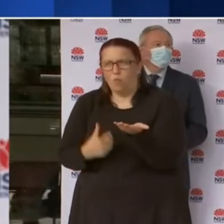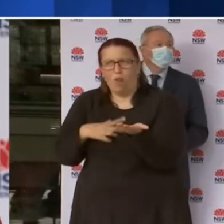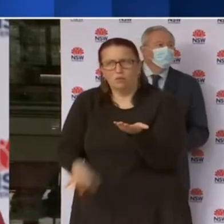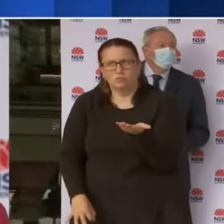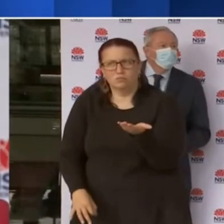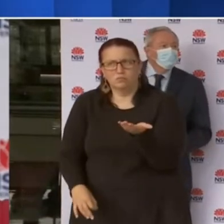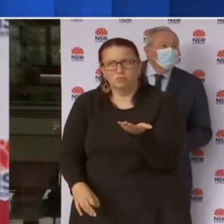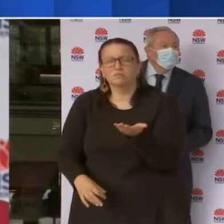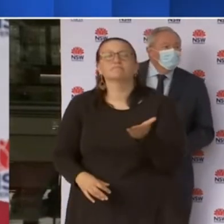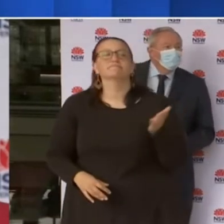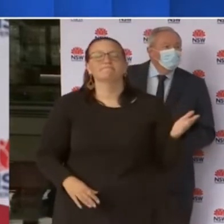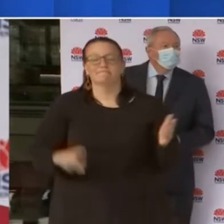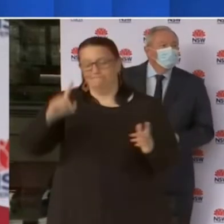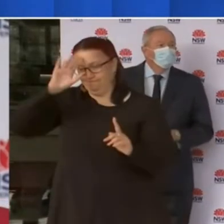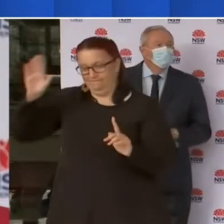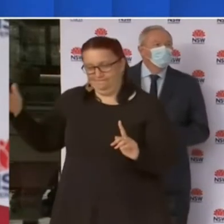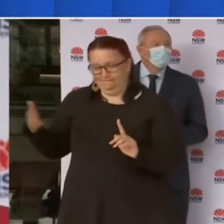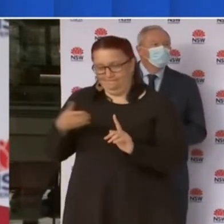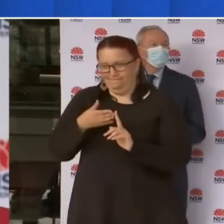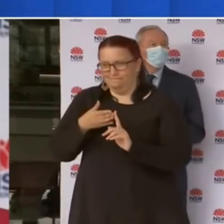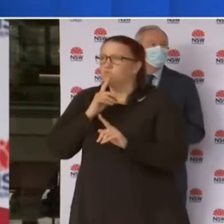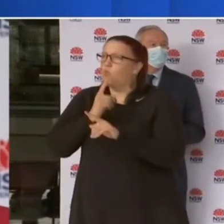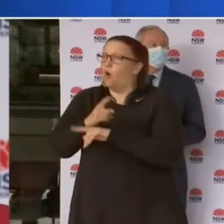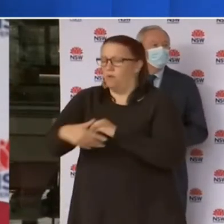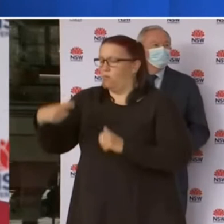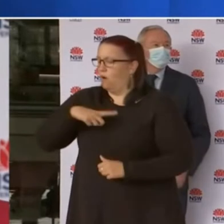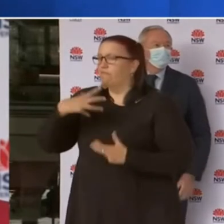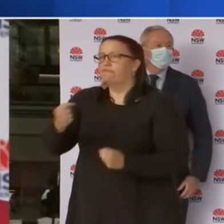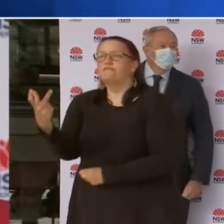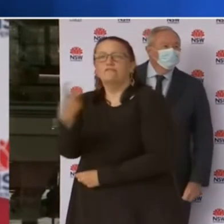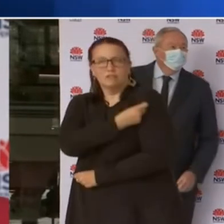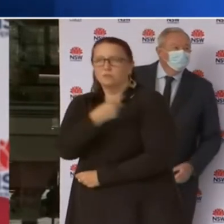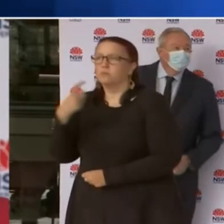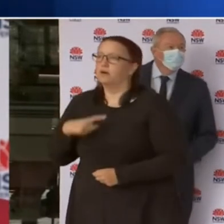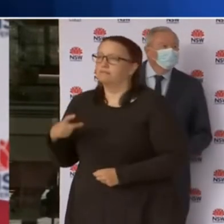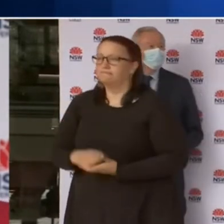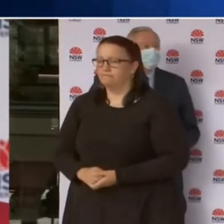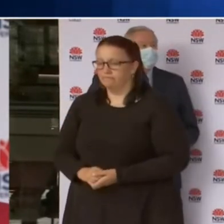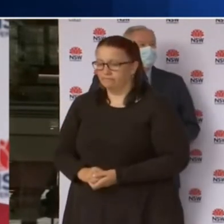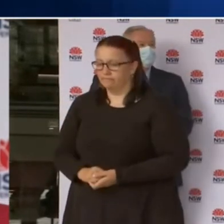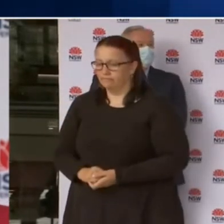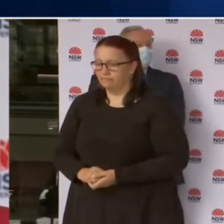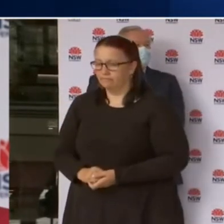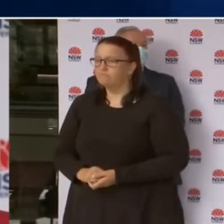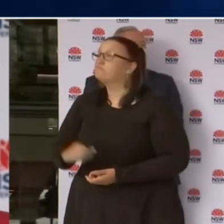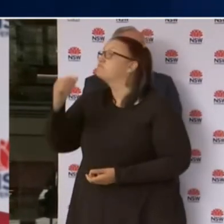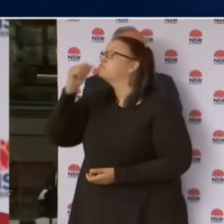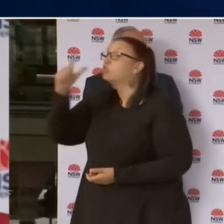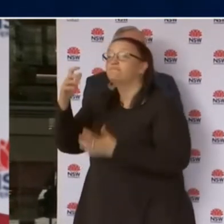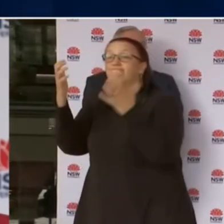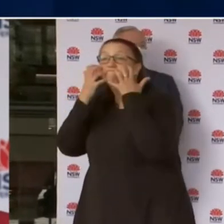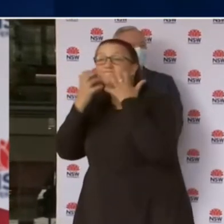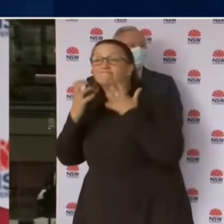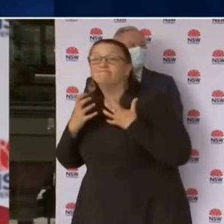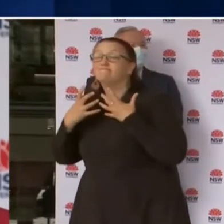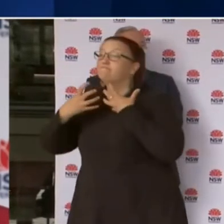objectives of our vaccine program. We're actually not using vaccination to get rid of the disease which is a bit like what we're